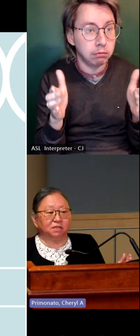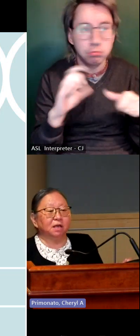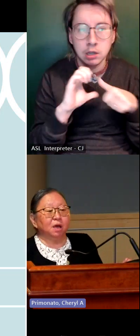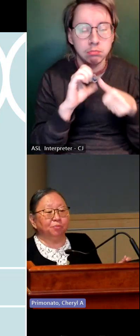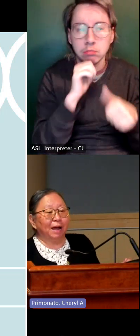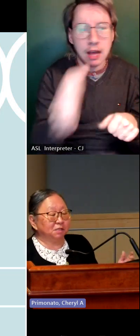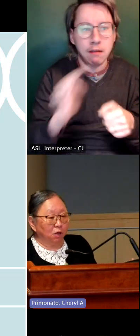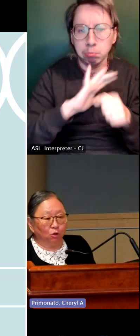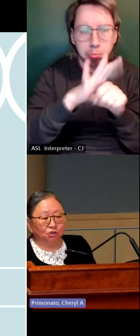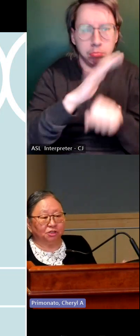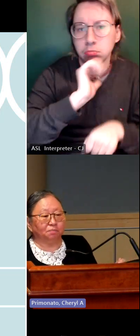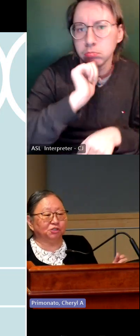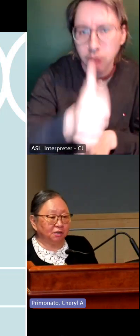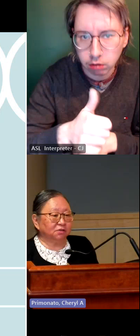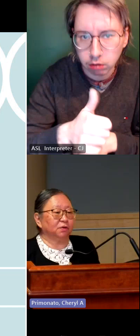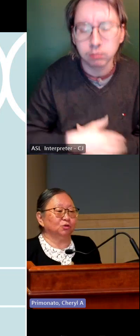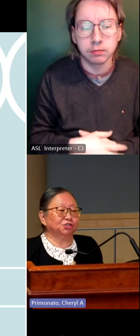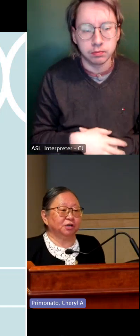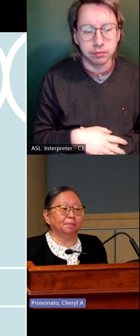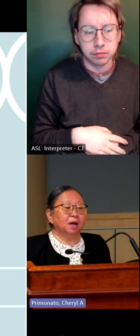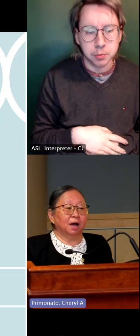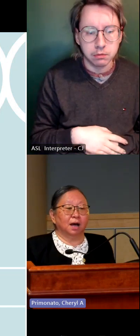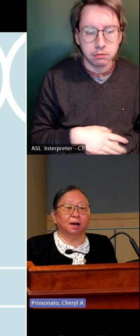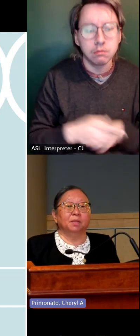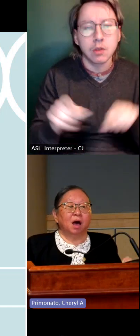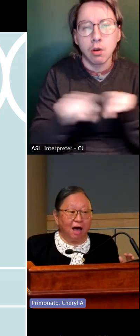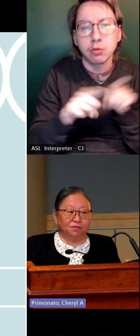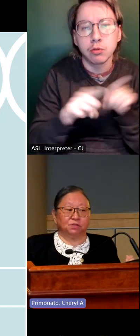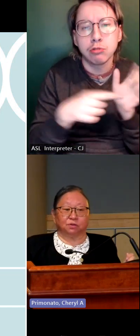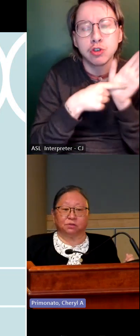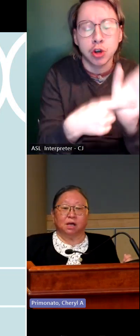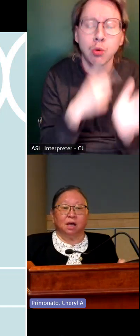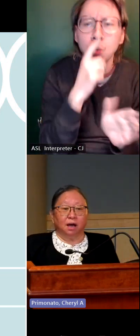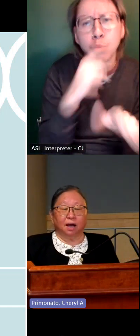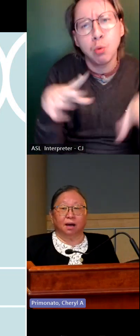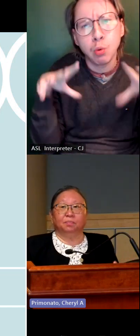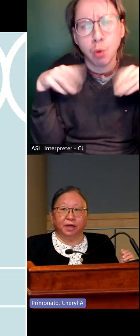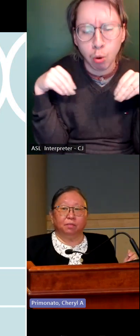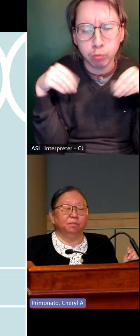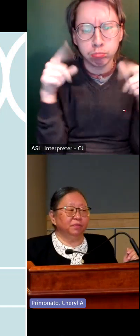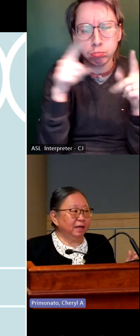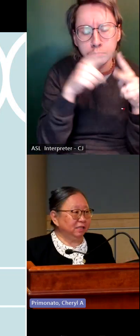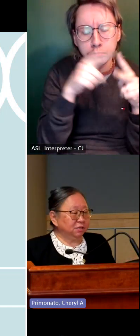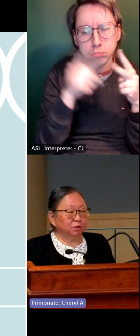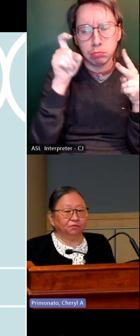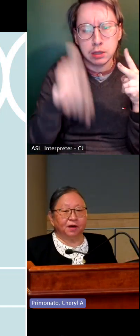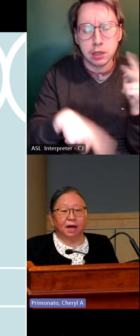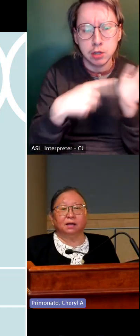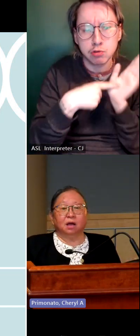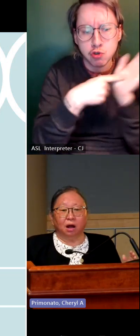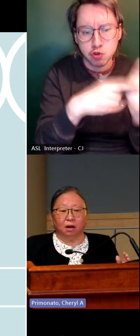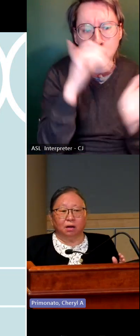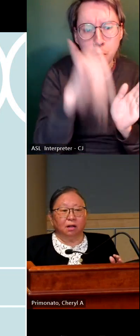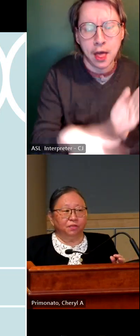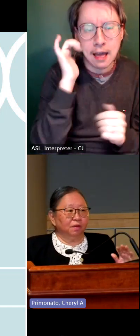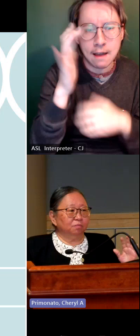the business, perhaps in ownership, shares of ownership, officers. Then they need to